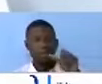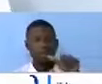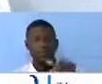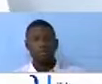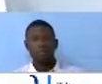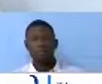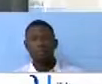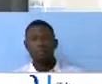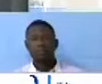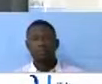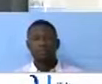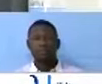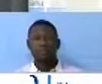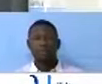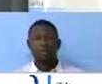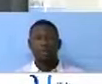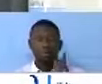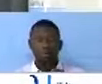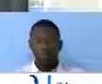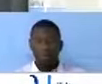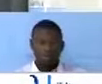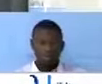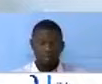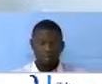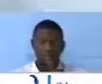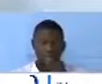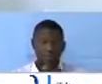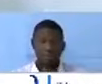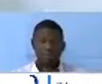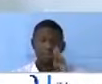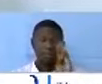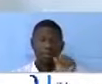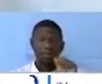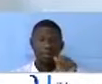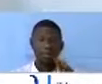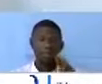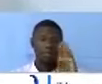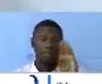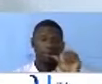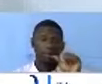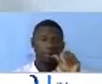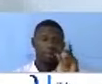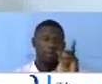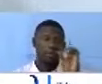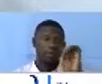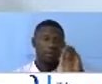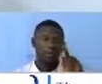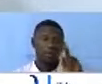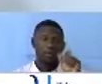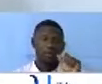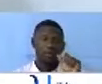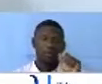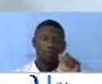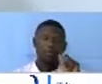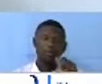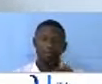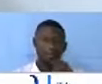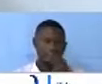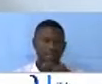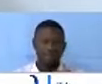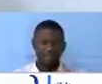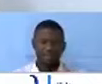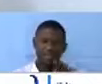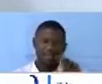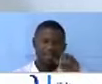Why Bamba Dinka Nini, Muna am NIA? Why Muslim are just Mombli Wahne, Mugi NIA, plus Bungas La Tabaco, Muneka Sikoli,